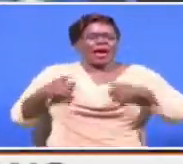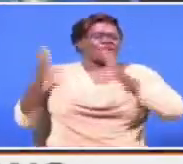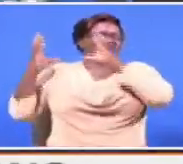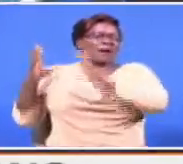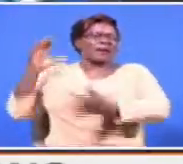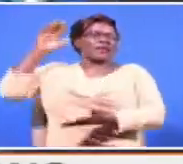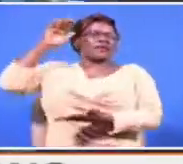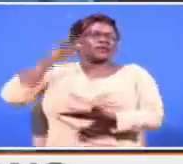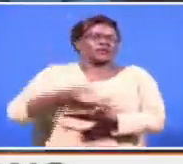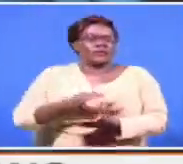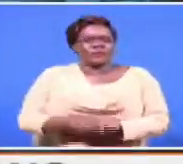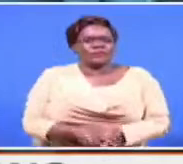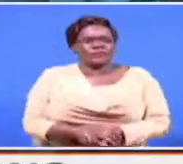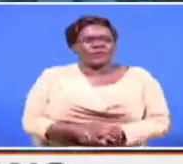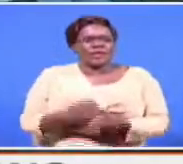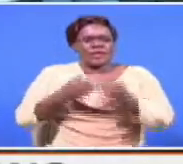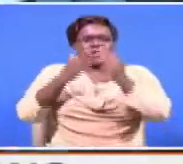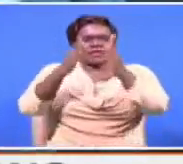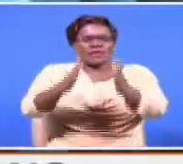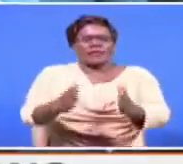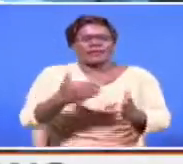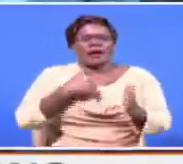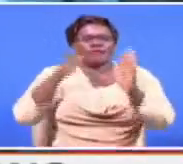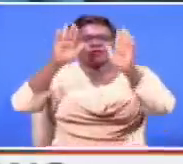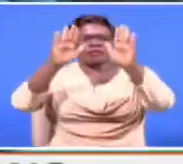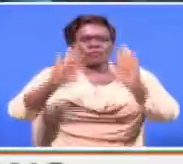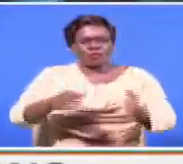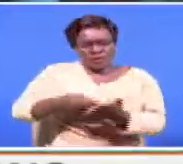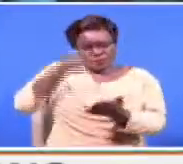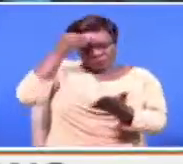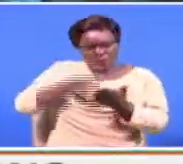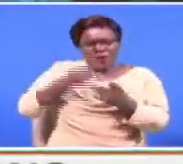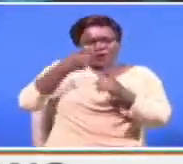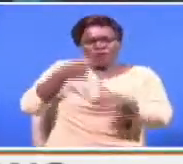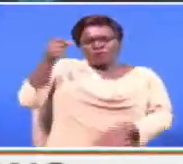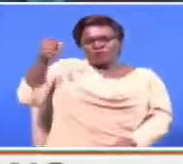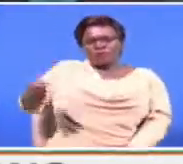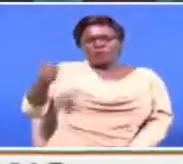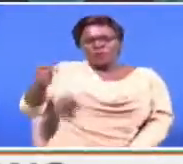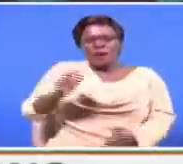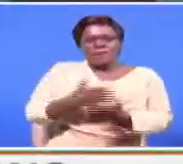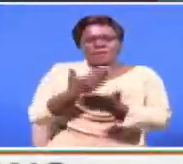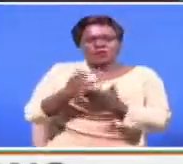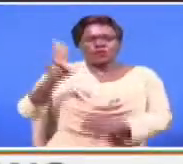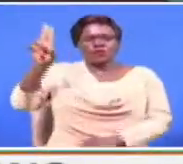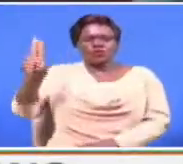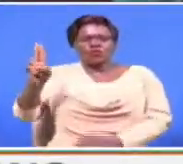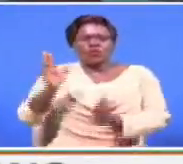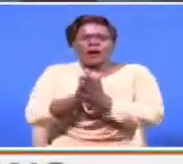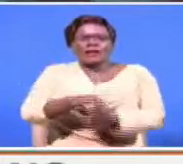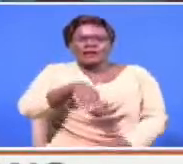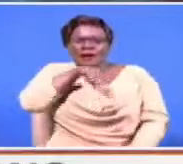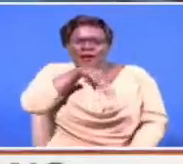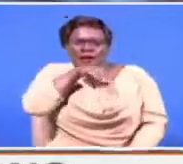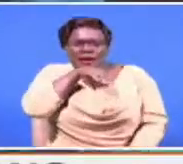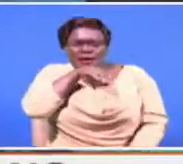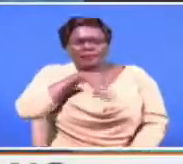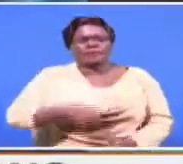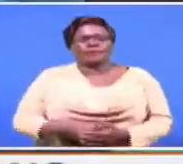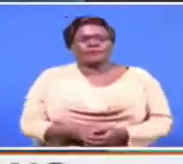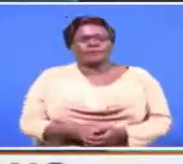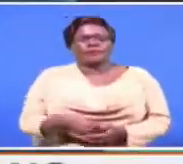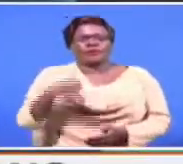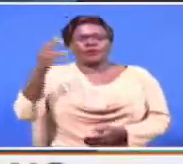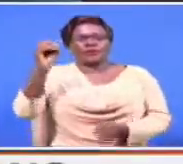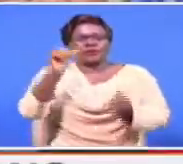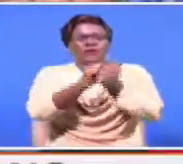turudiche chini. According to the leaders, there are important lessons to be learned from the handshake between former President Uhuru Kenyatta and Raila Odinga